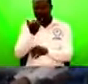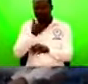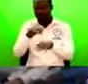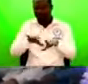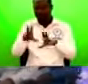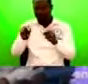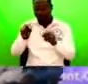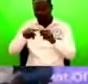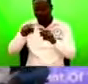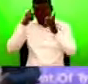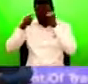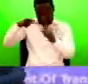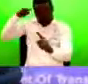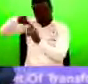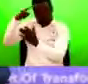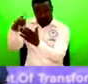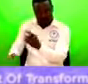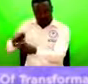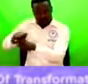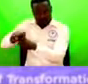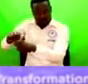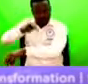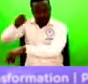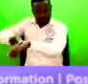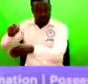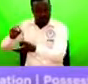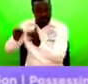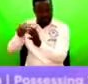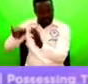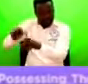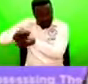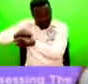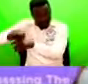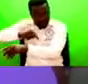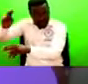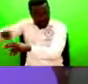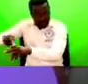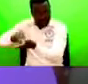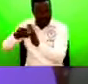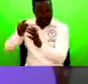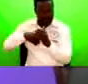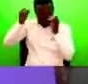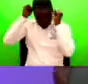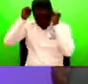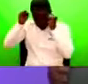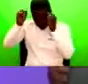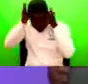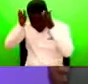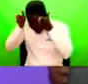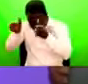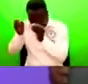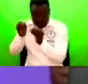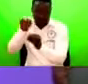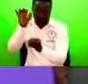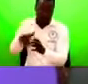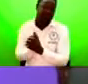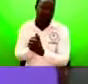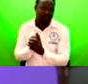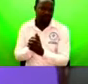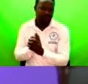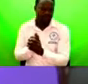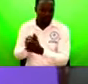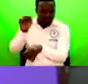nations. We need to be very strategic about that, very intentional as to what we are doing, working